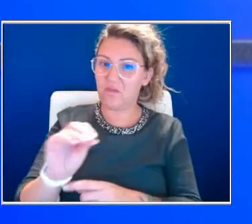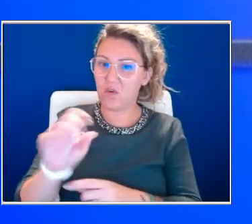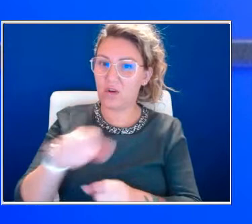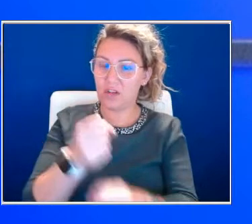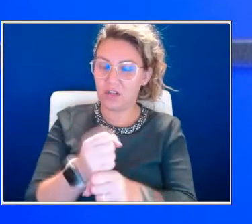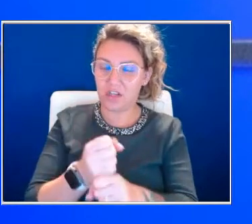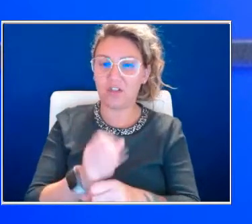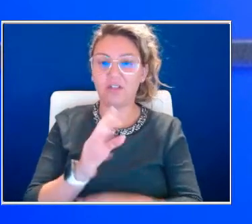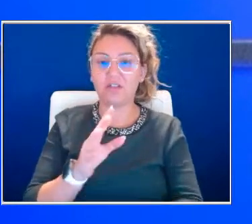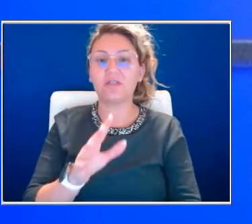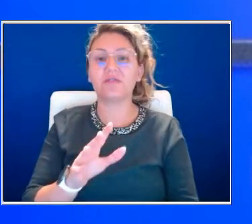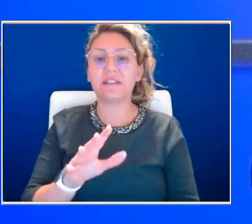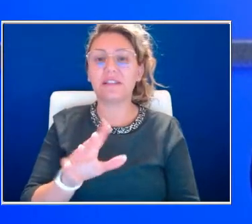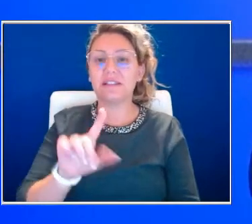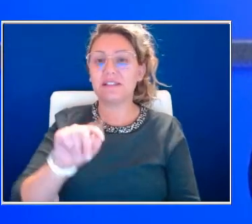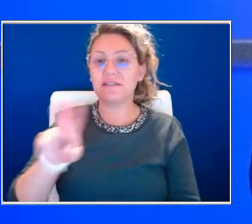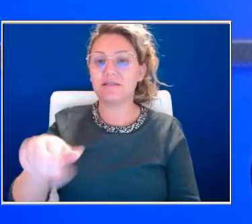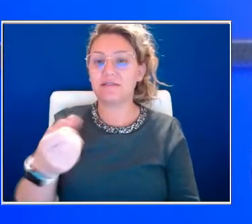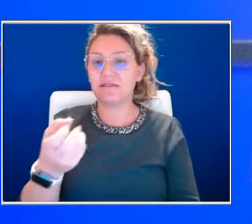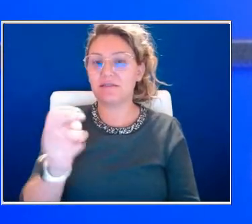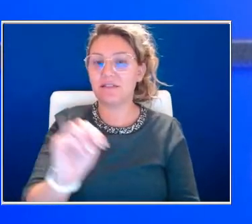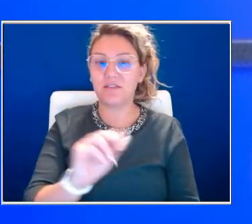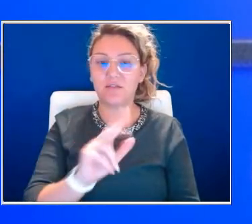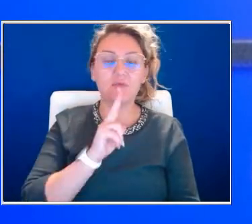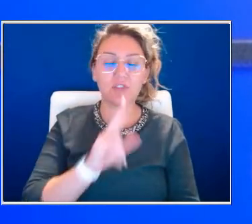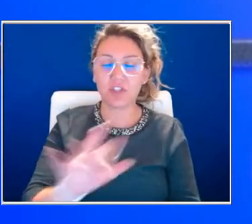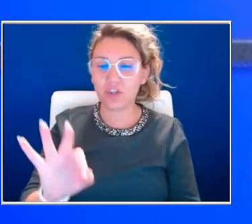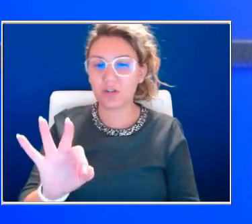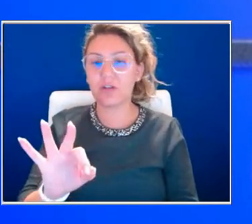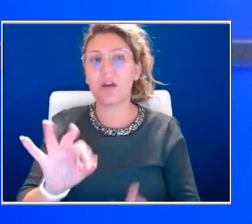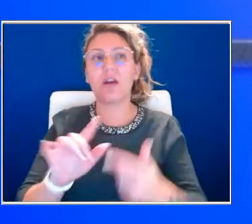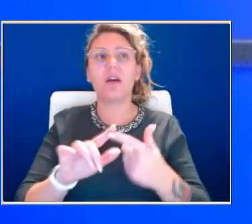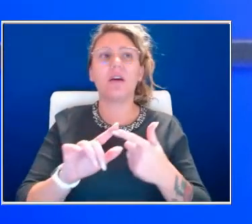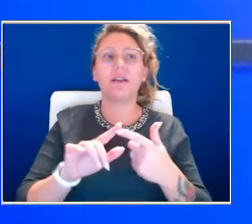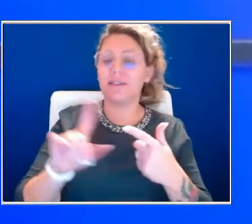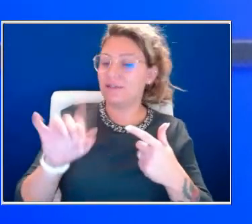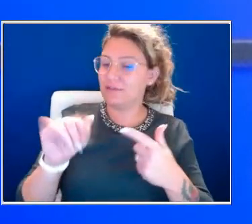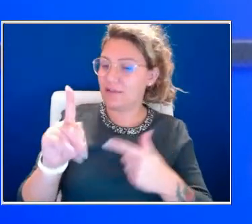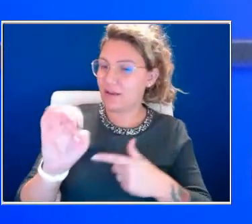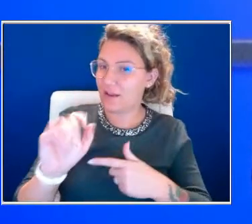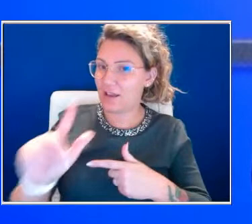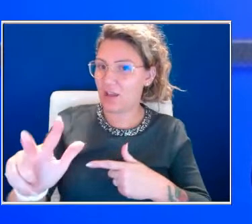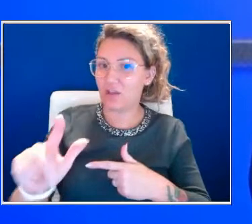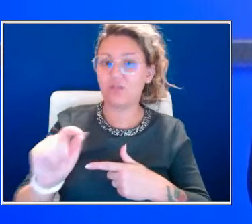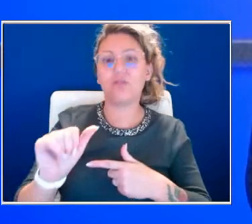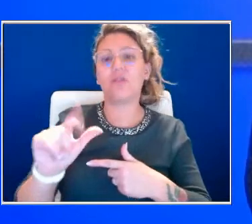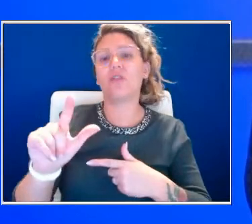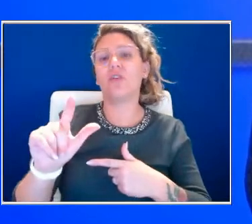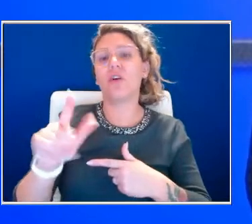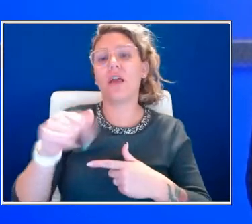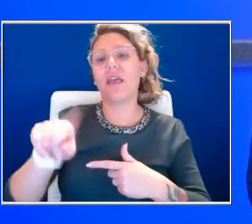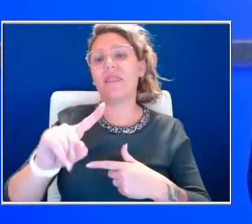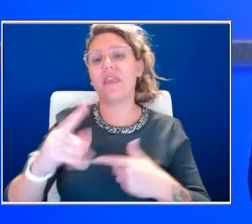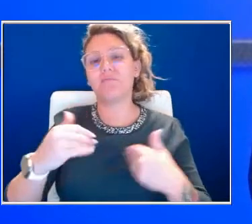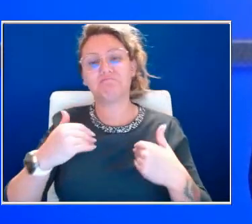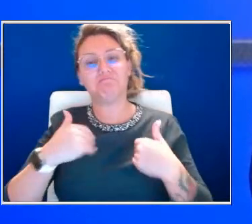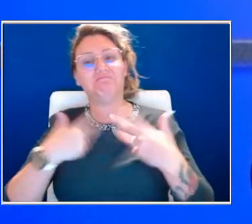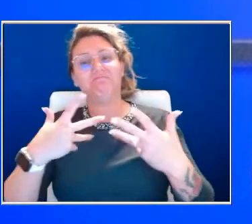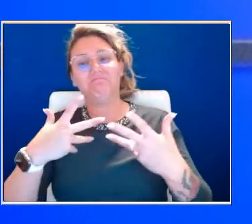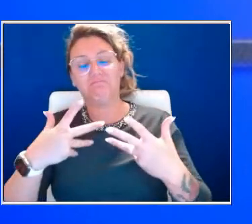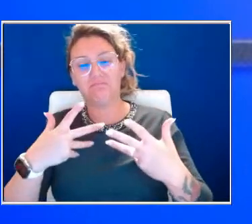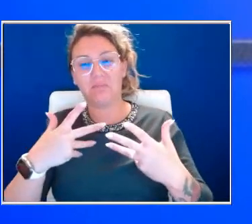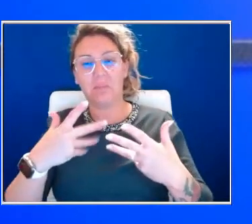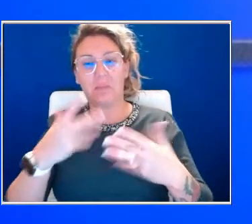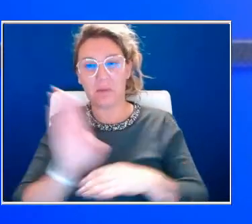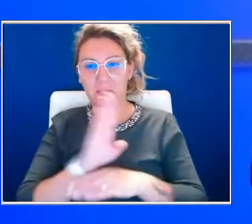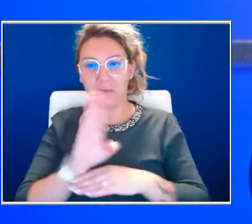just retired. Daniel's been there over 30, and they inherit the company. So they're moving on, and we're seeing